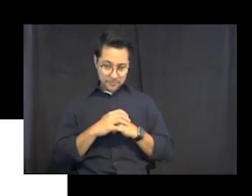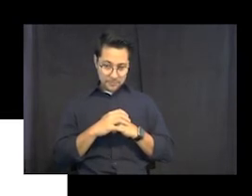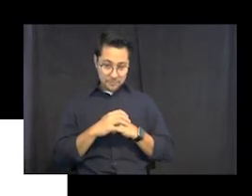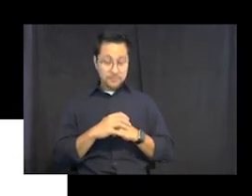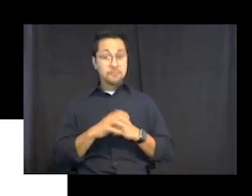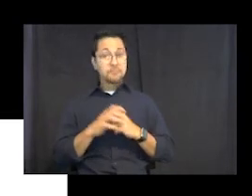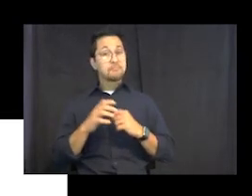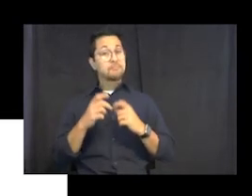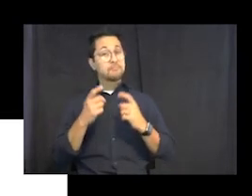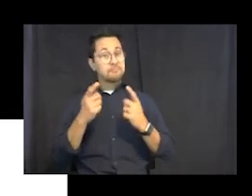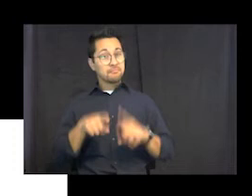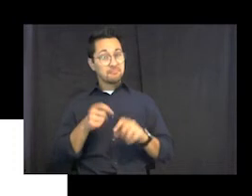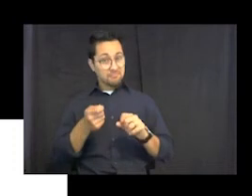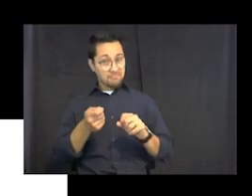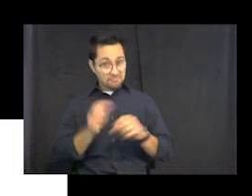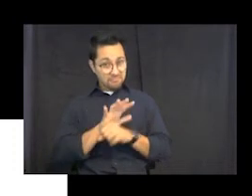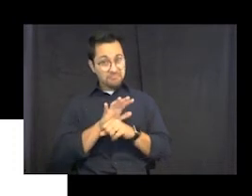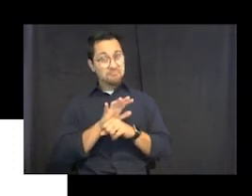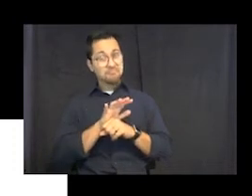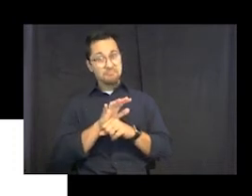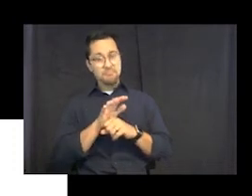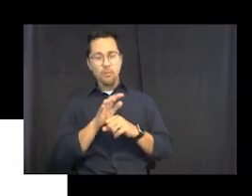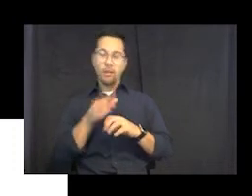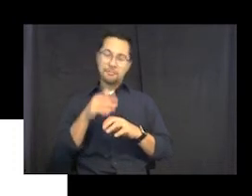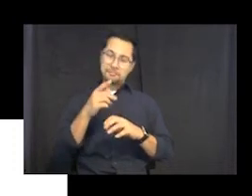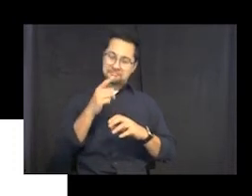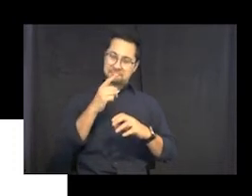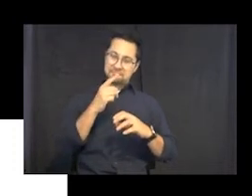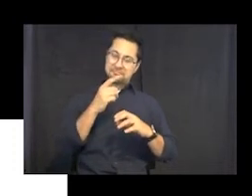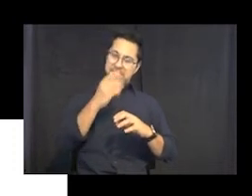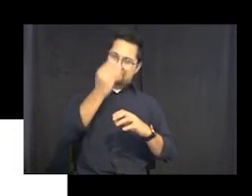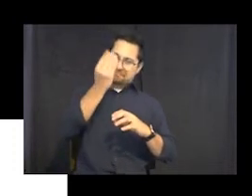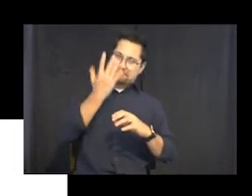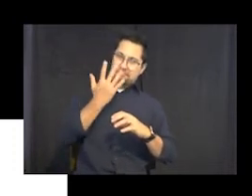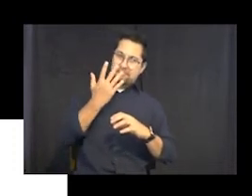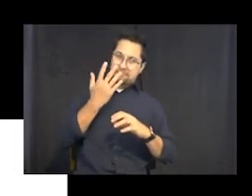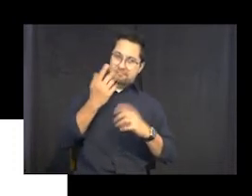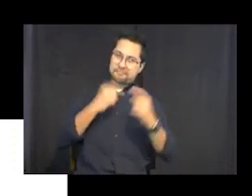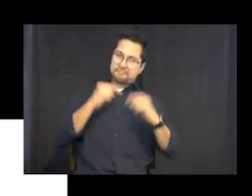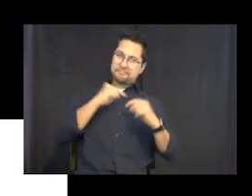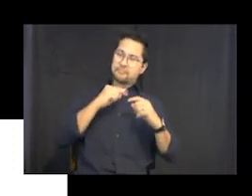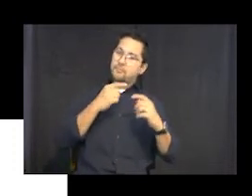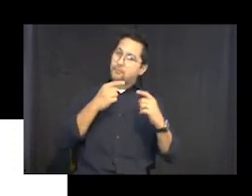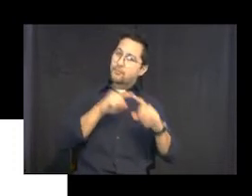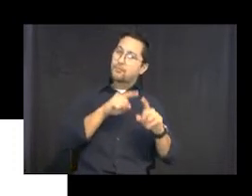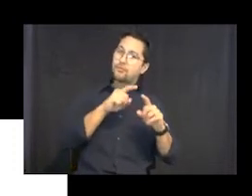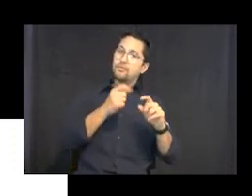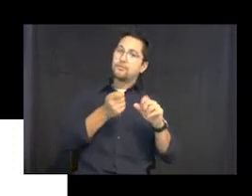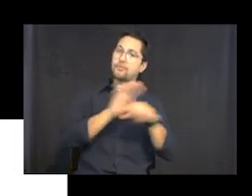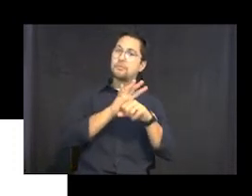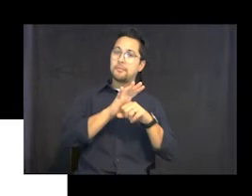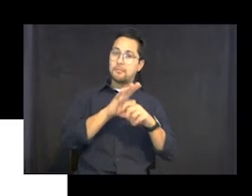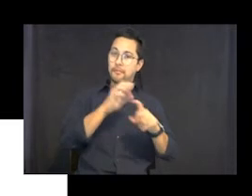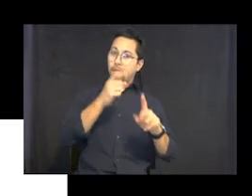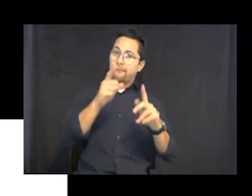after the pandemic, well, during the pandemic when it started,